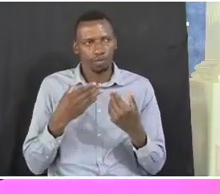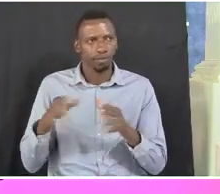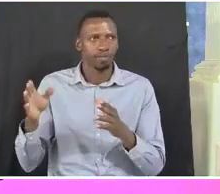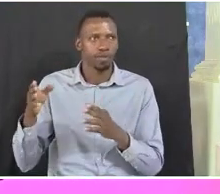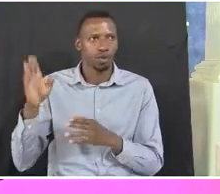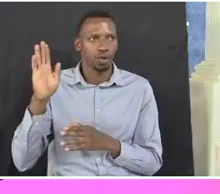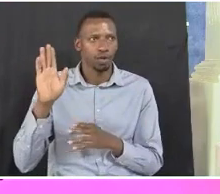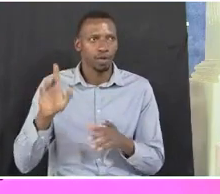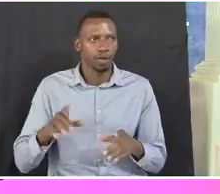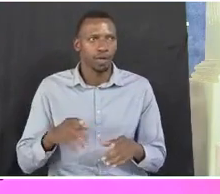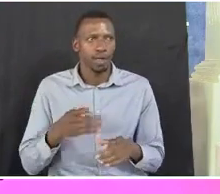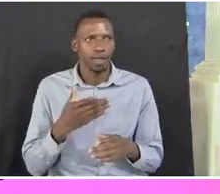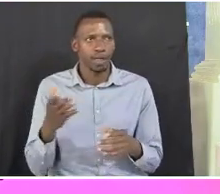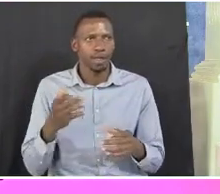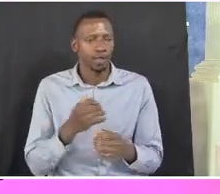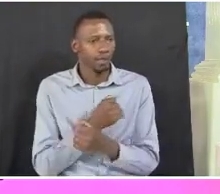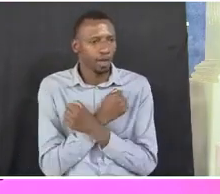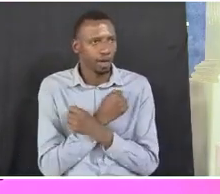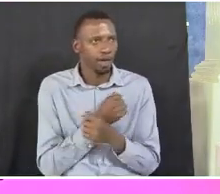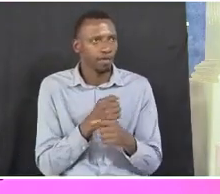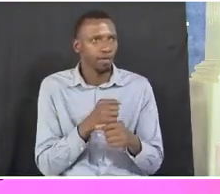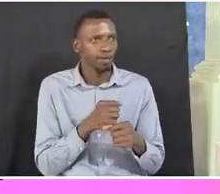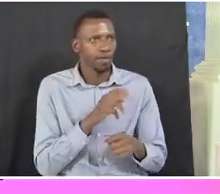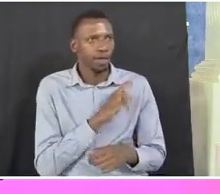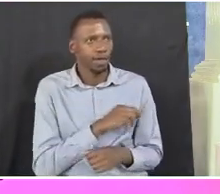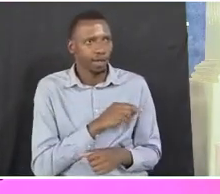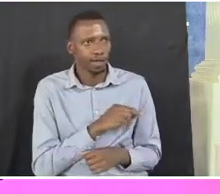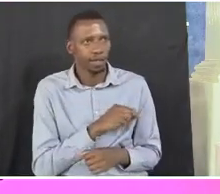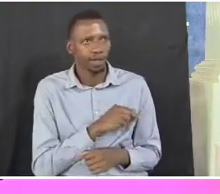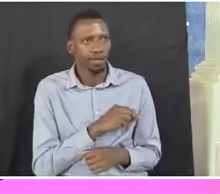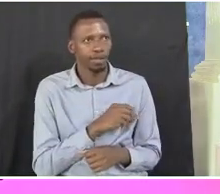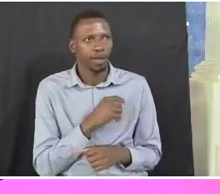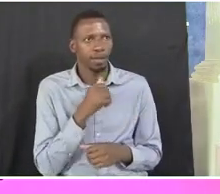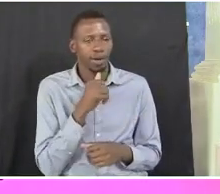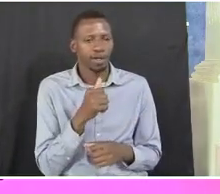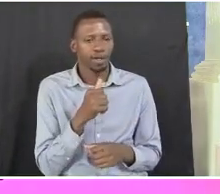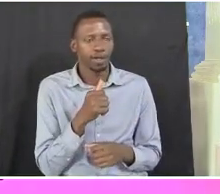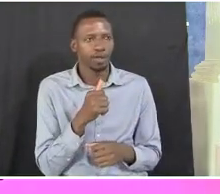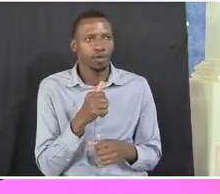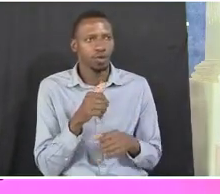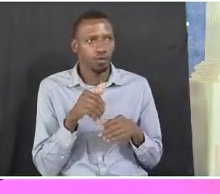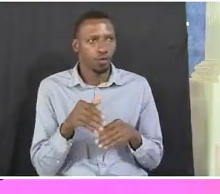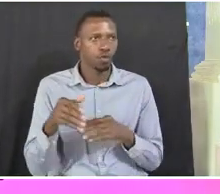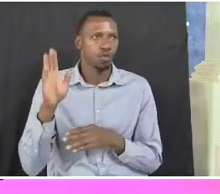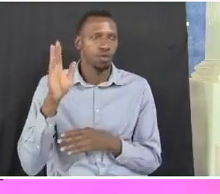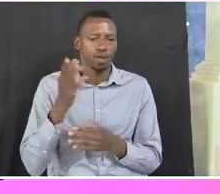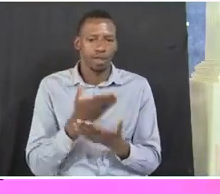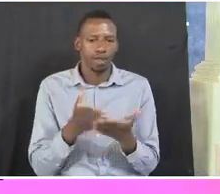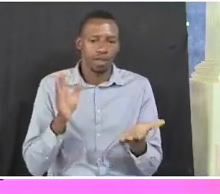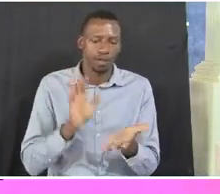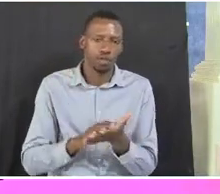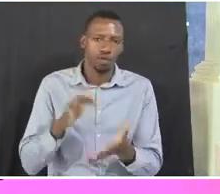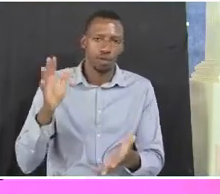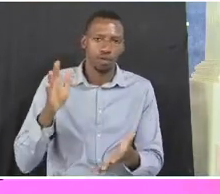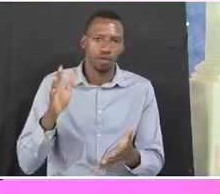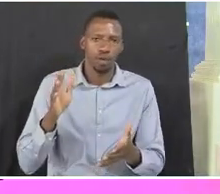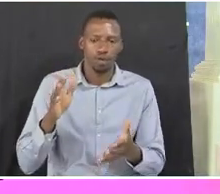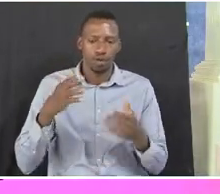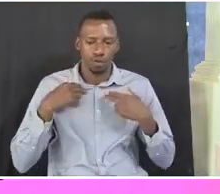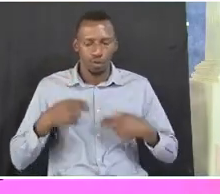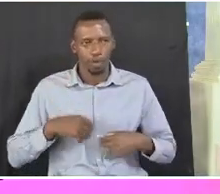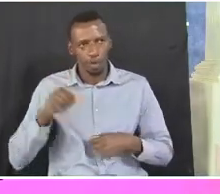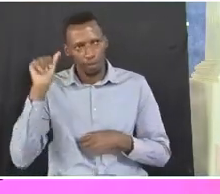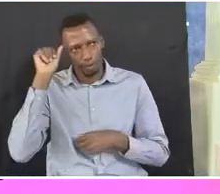They adored nature in the place of the God of nature. They glorified human genius.